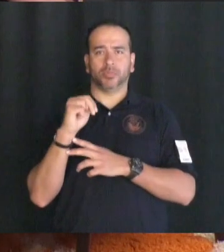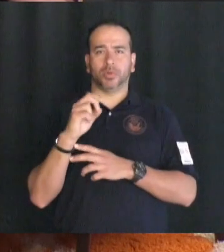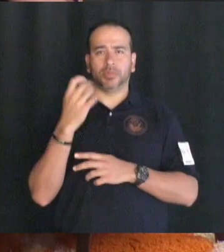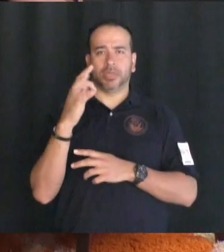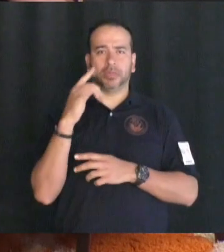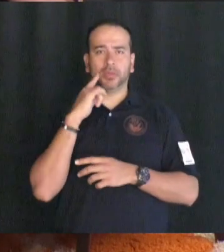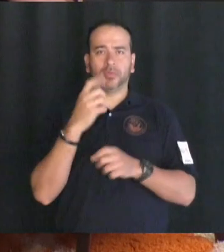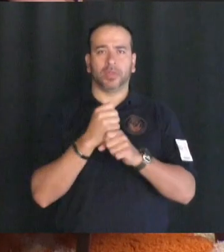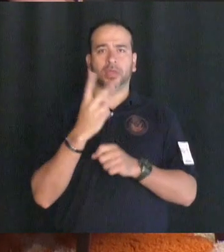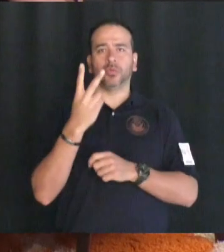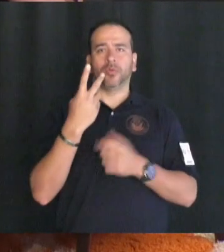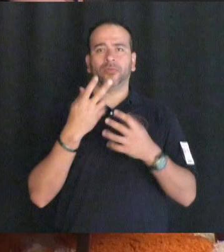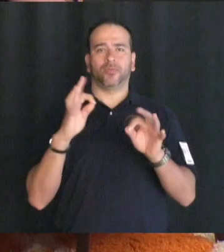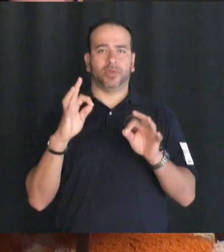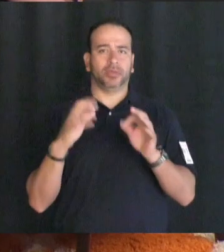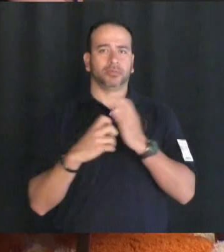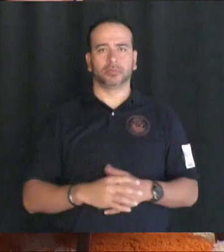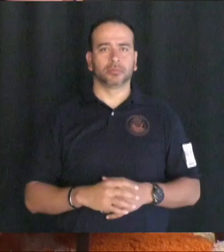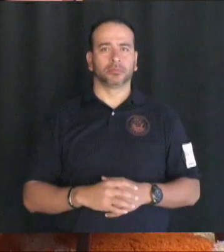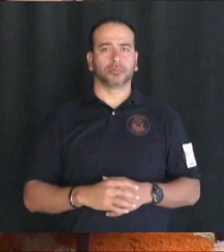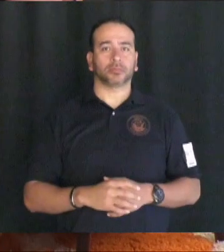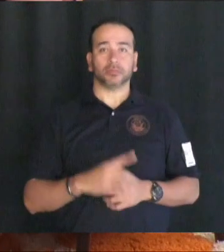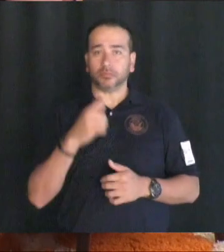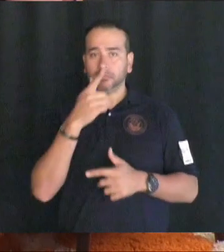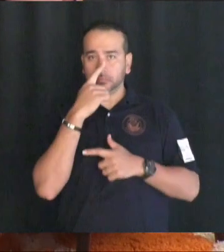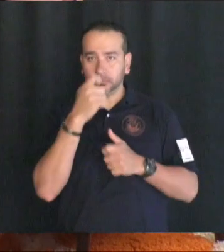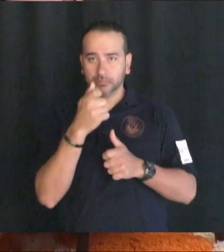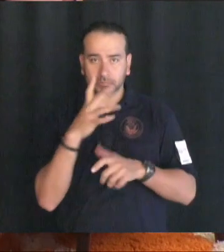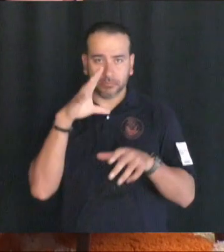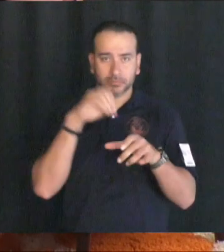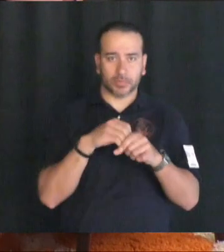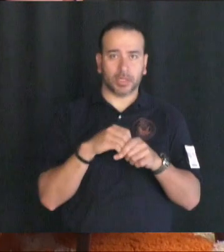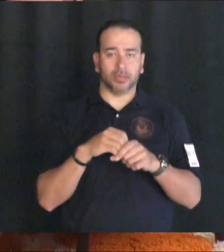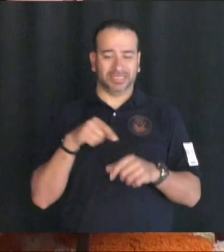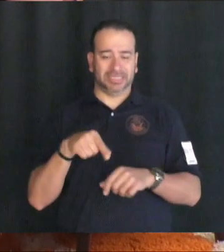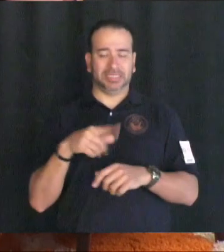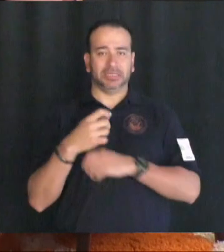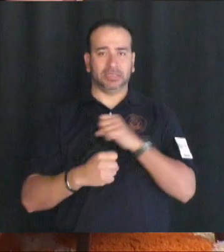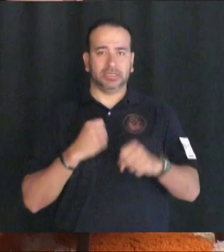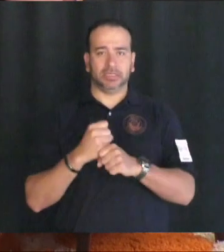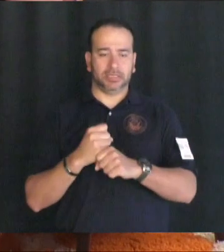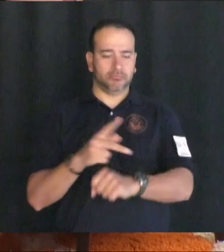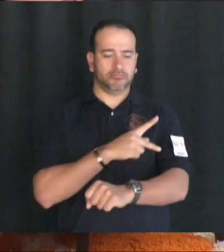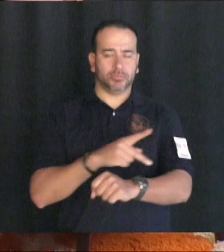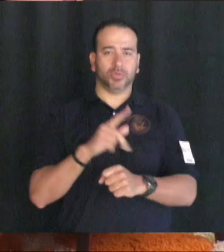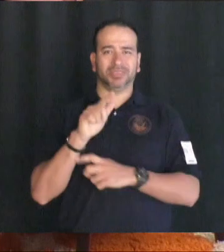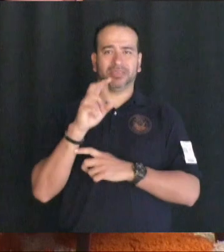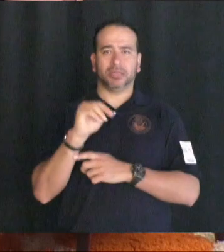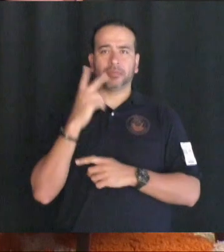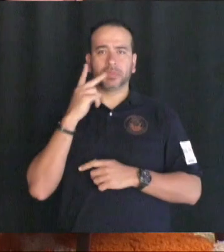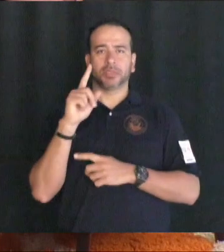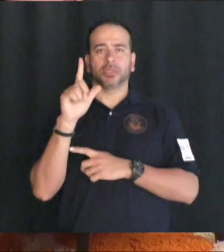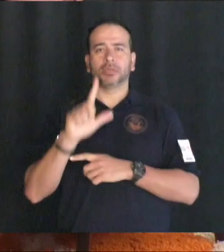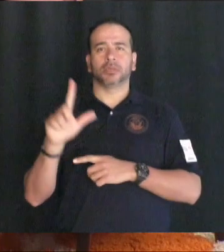free prom tickets for you and your date. Are you interested in participating in this year's Poetry Slam? See Ms. Turley in the Media Center